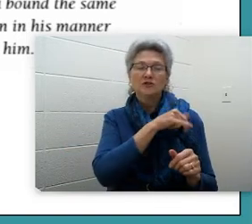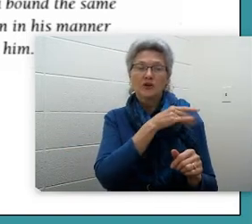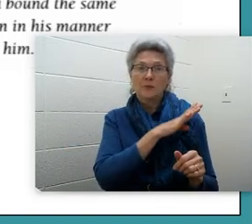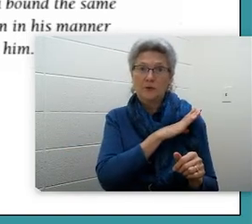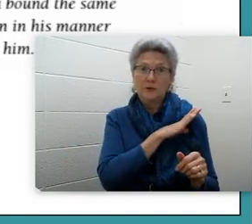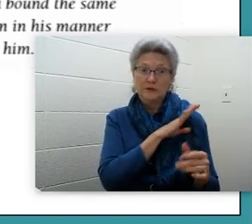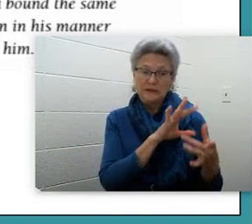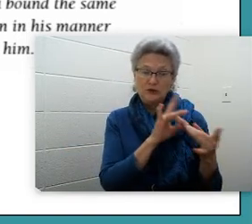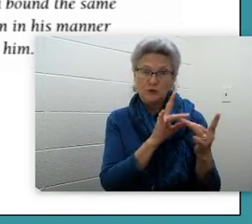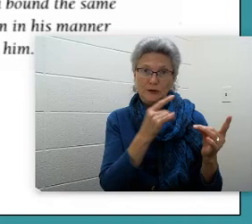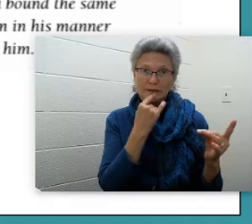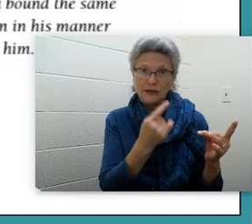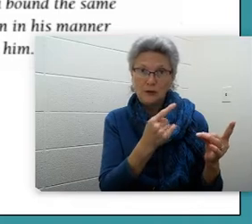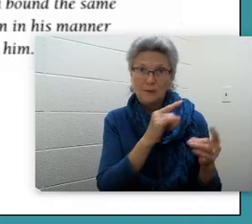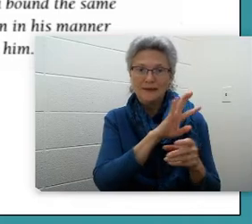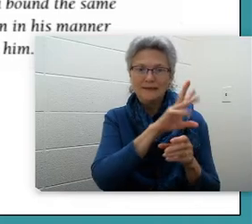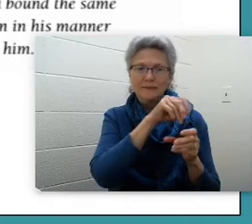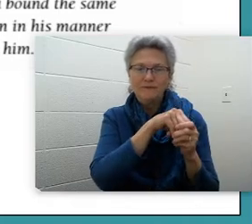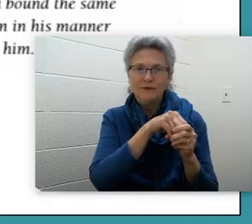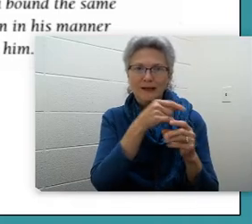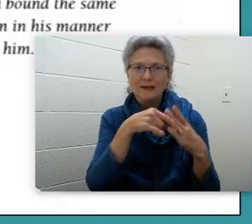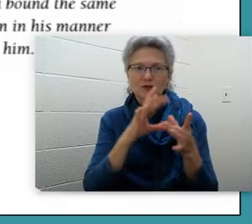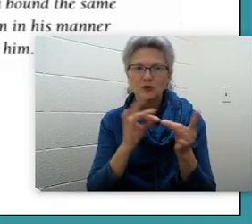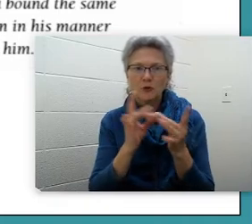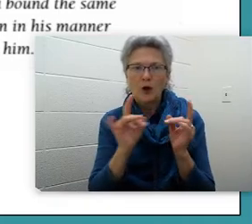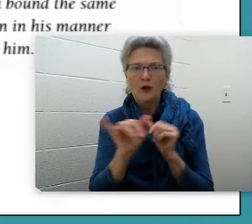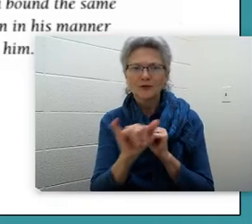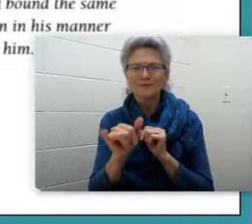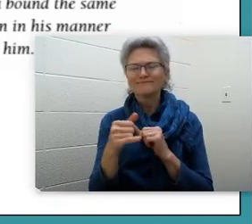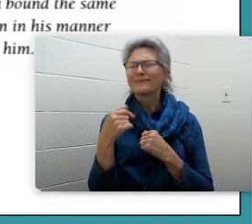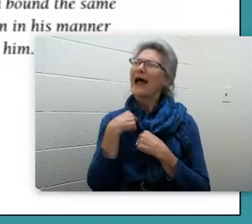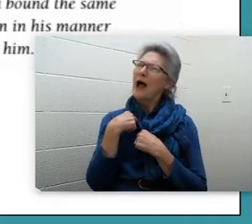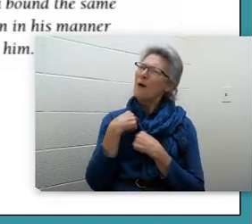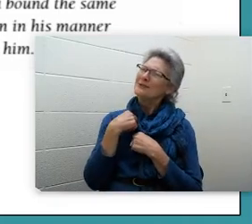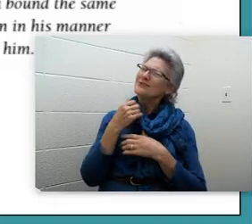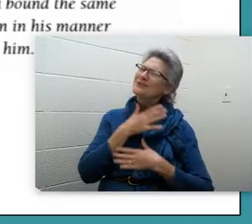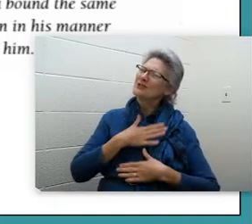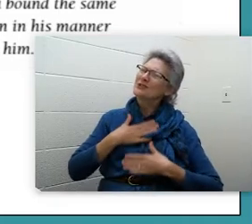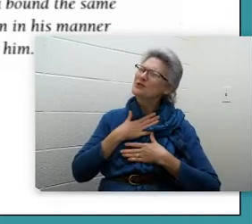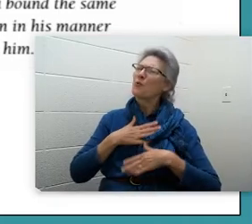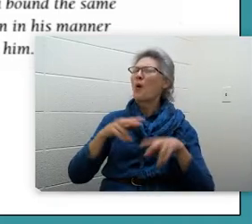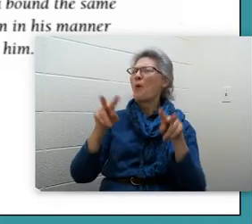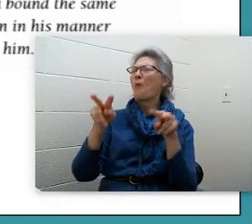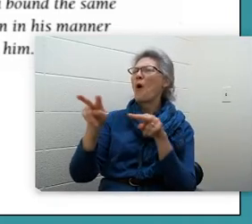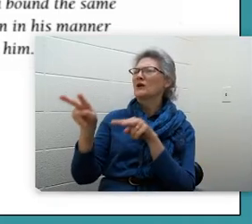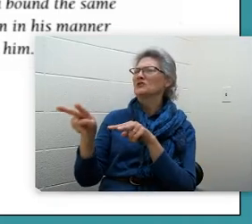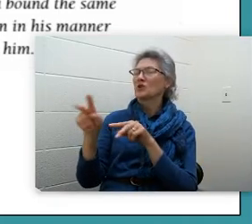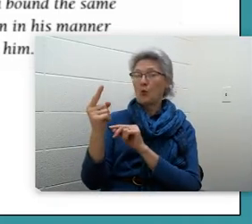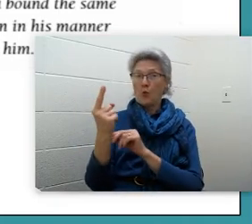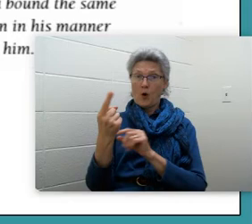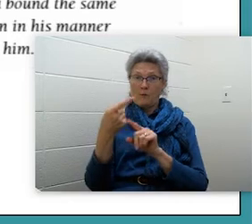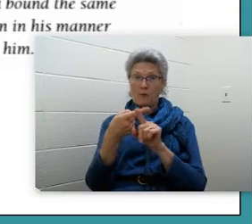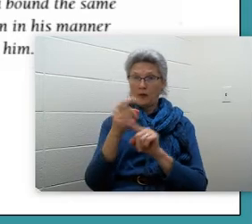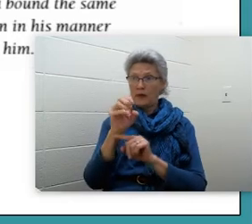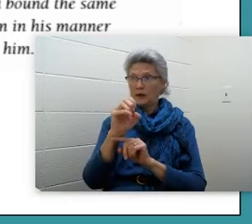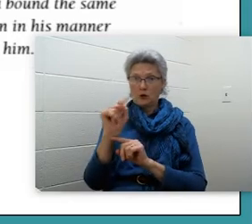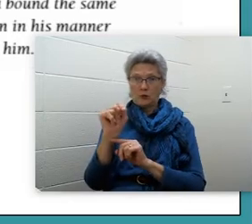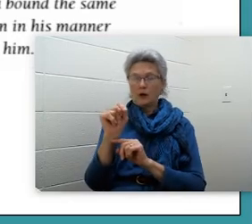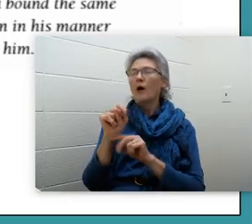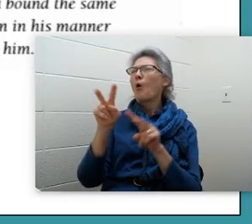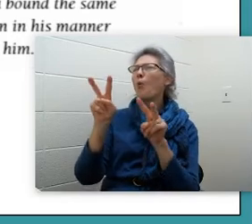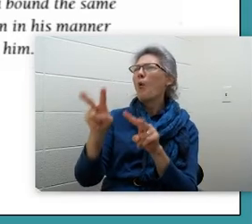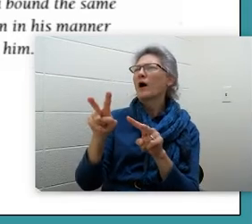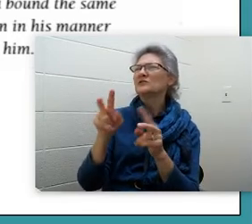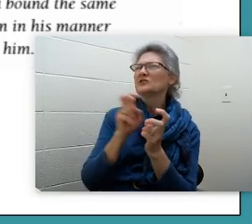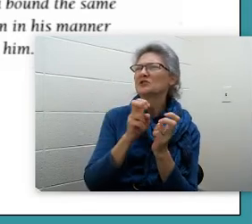is part of the story too. I was much amused one October in watching a chipmunk carry nuts and